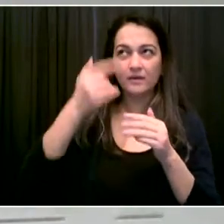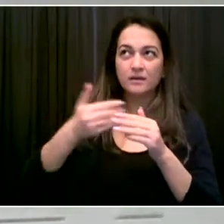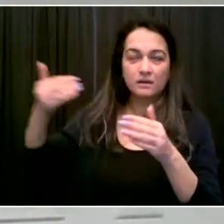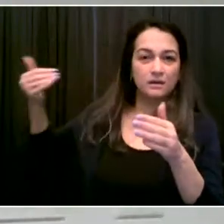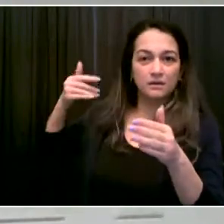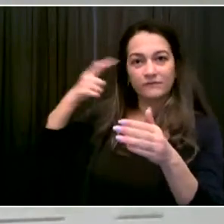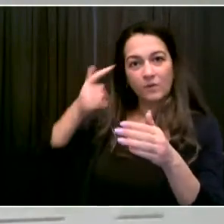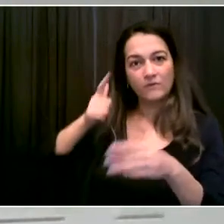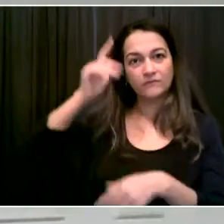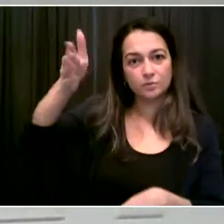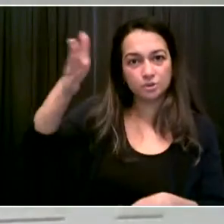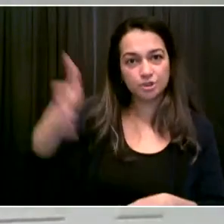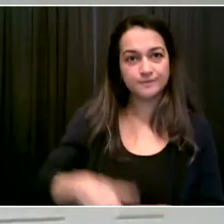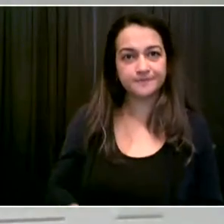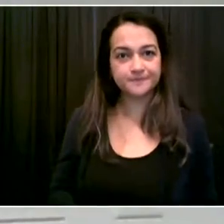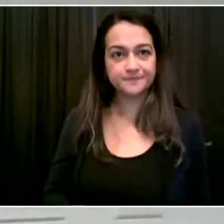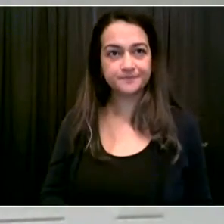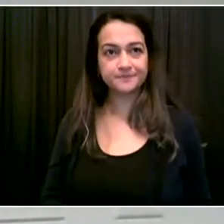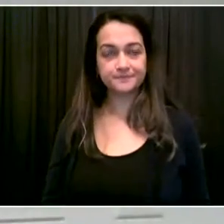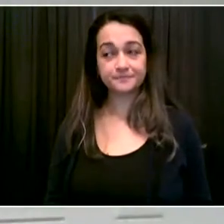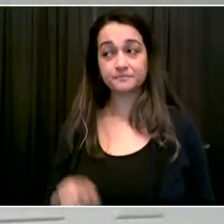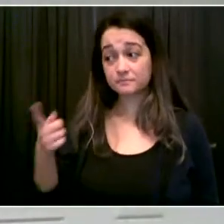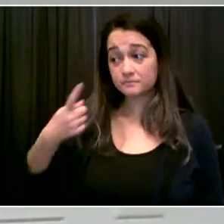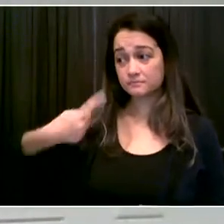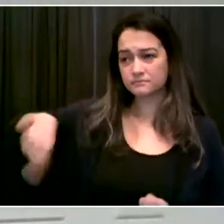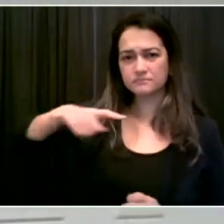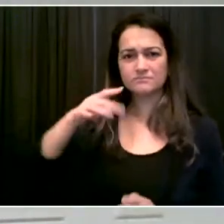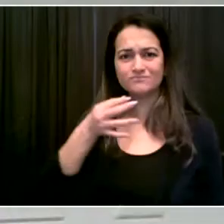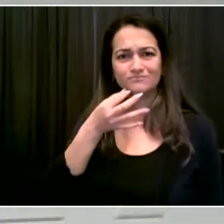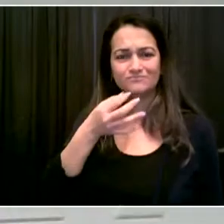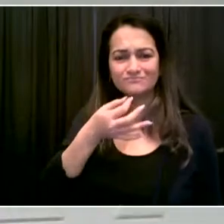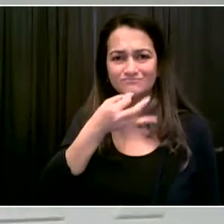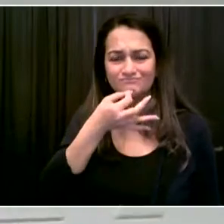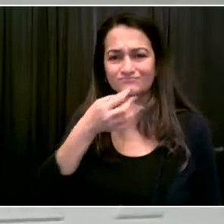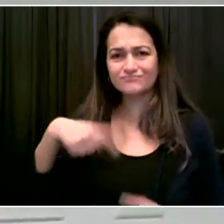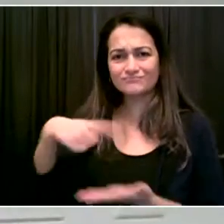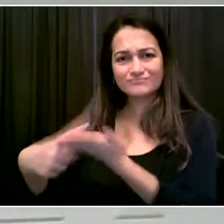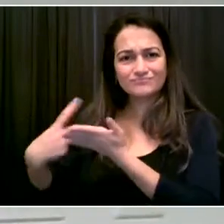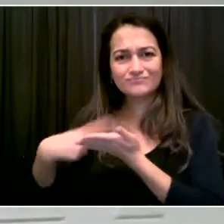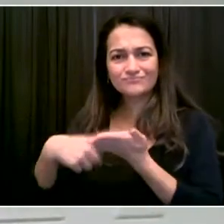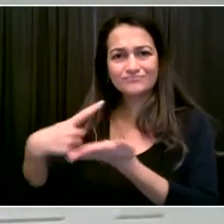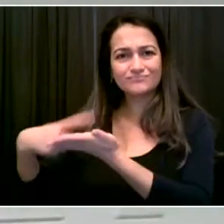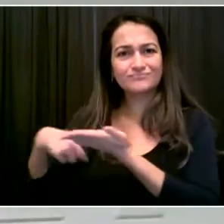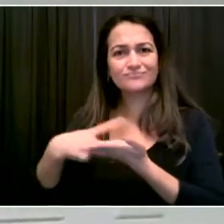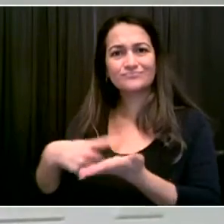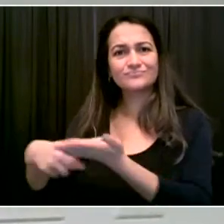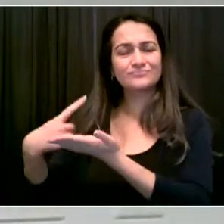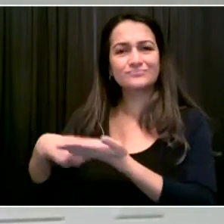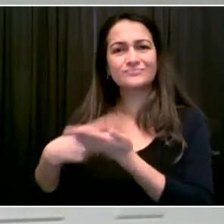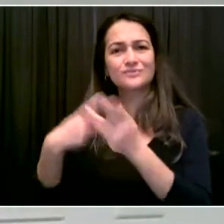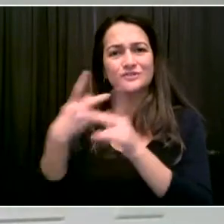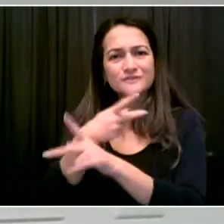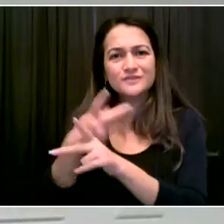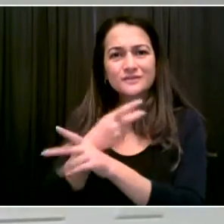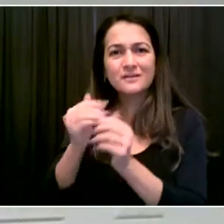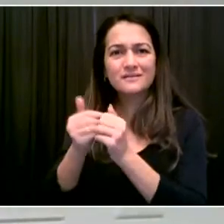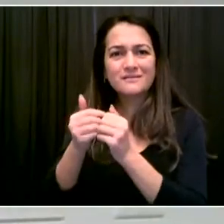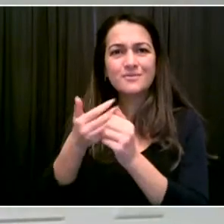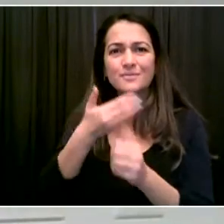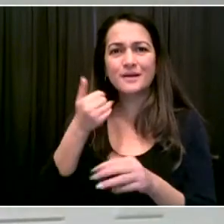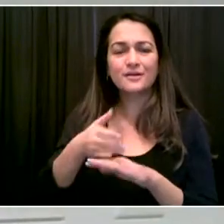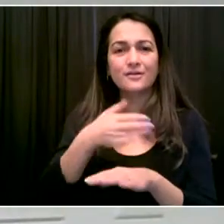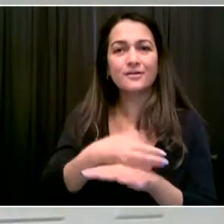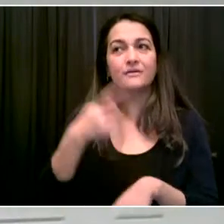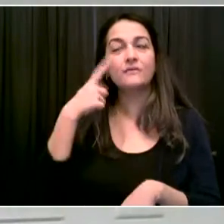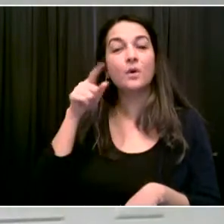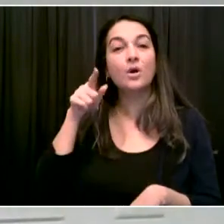reducing or eliminating the salting of the roadway and waterproofing the joints, because salt and